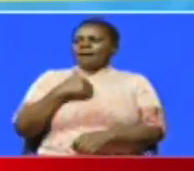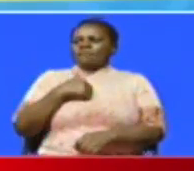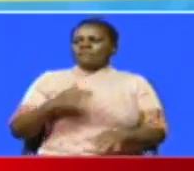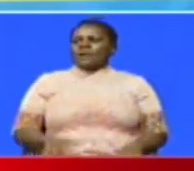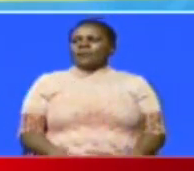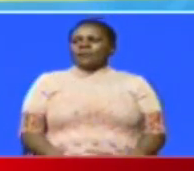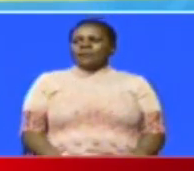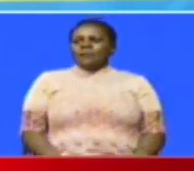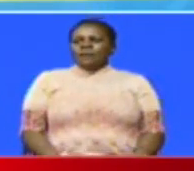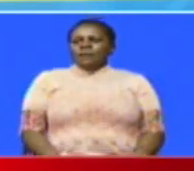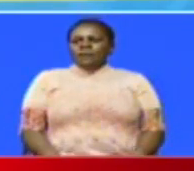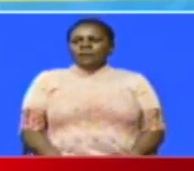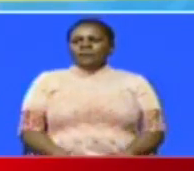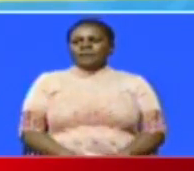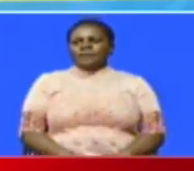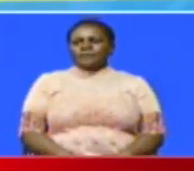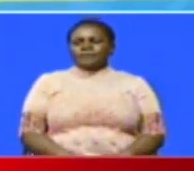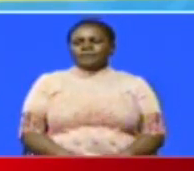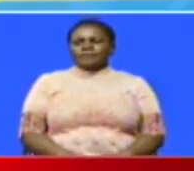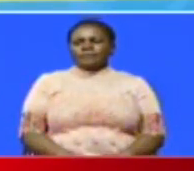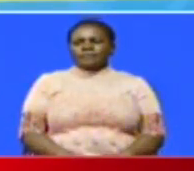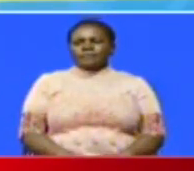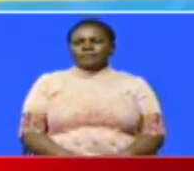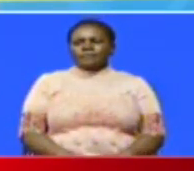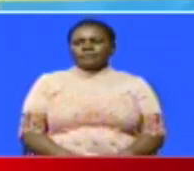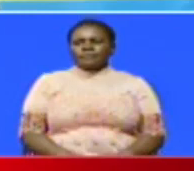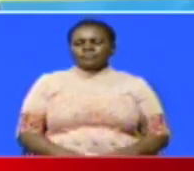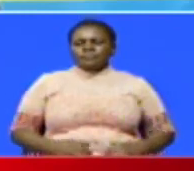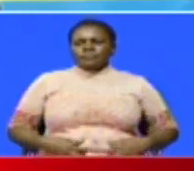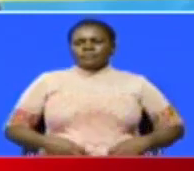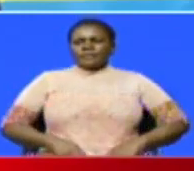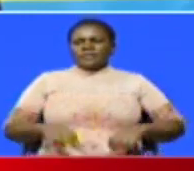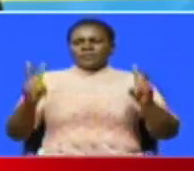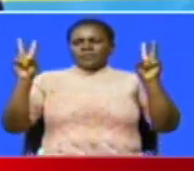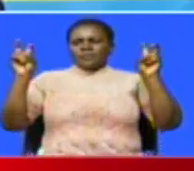There is the issue of